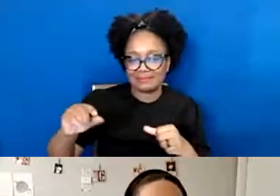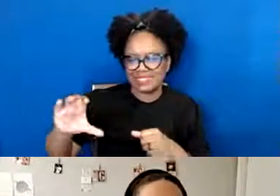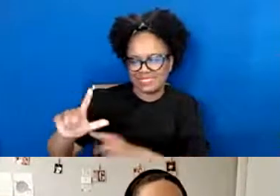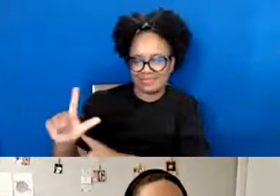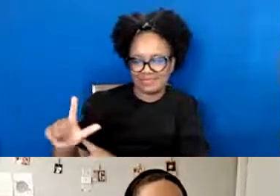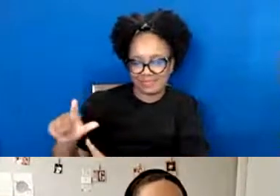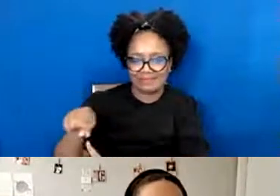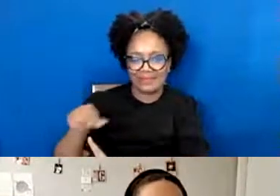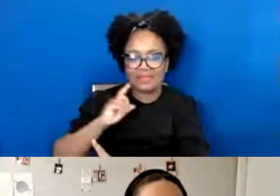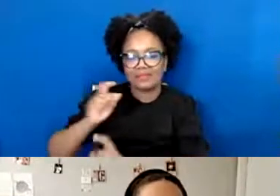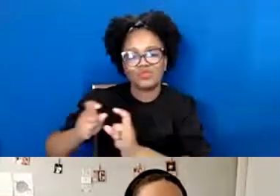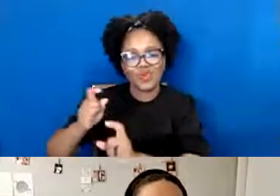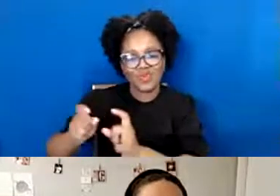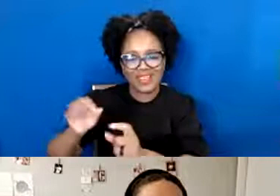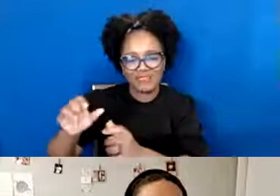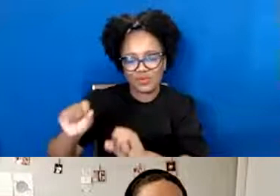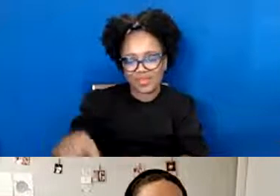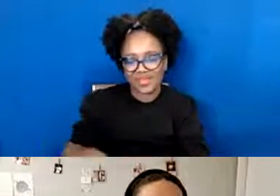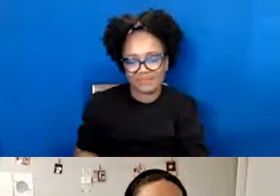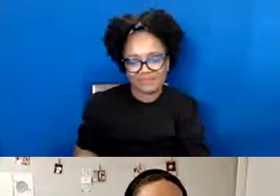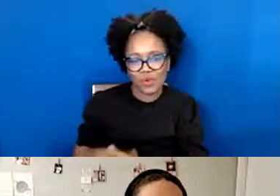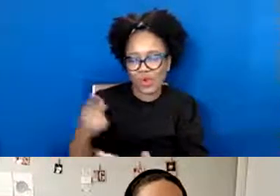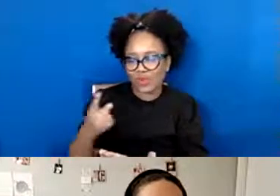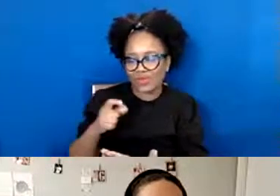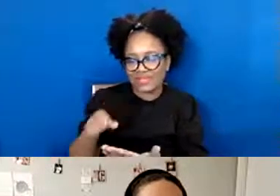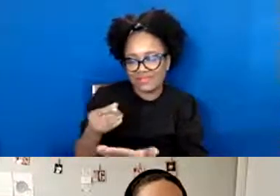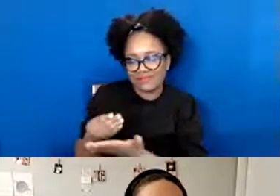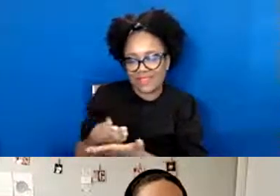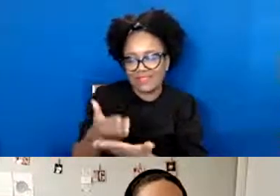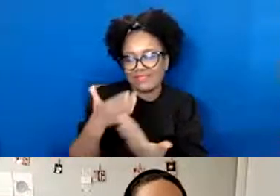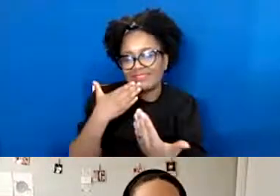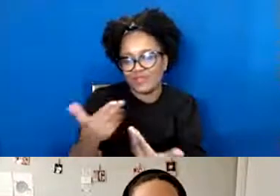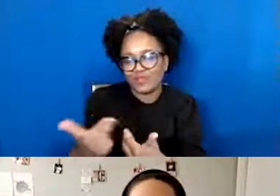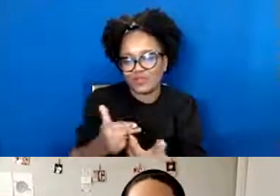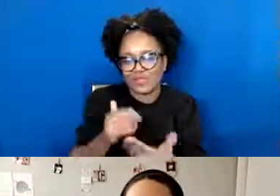appreciate those who donated beforehand, but just thank you for being with us. Good night.